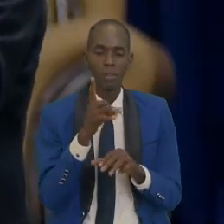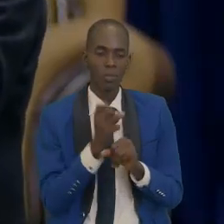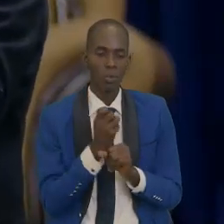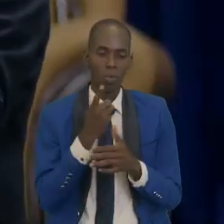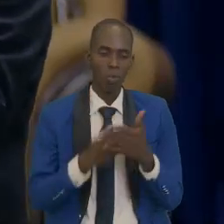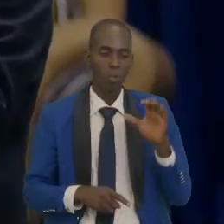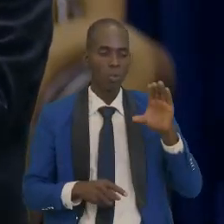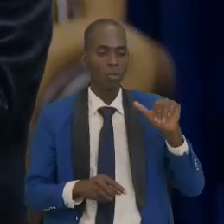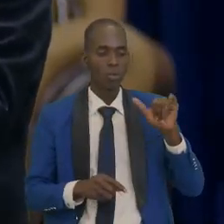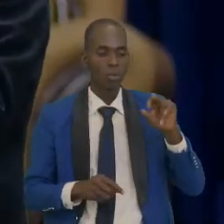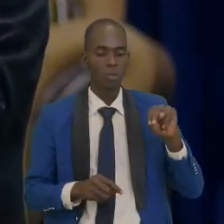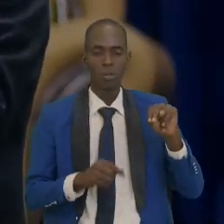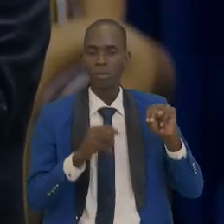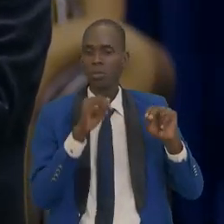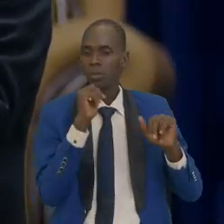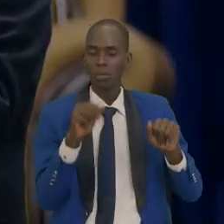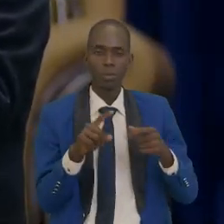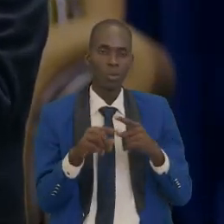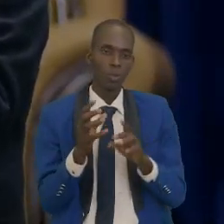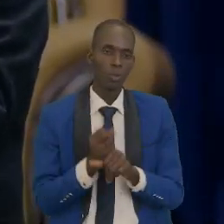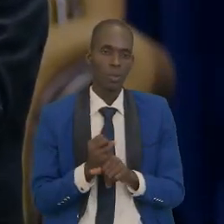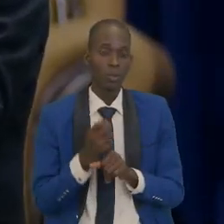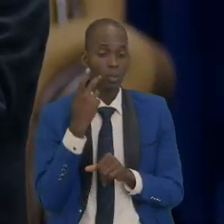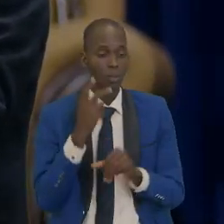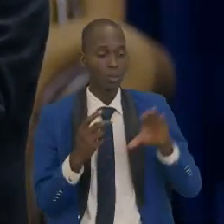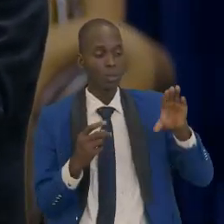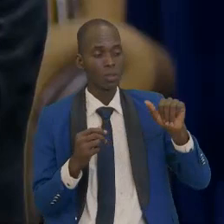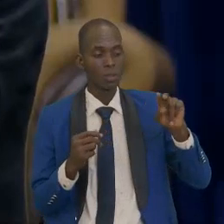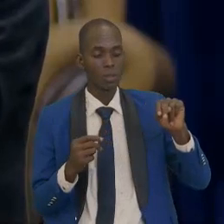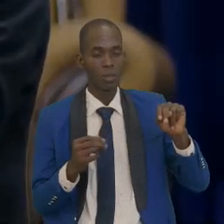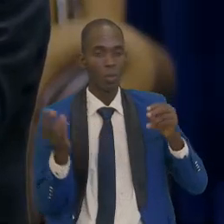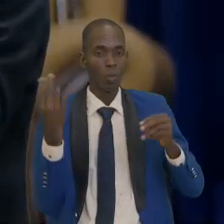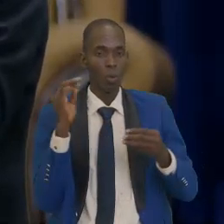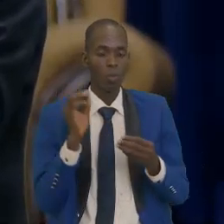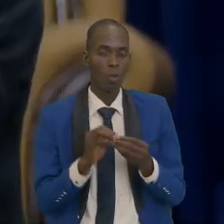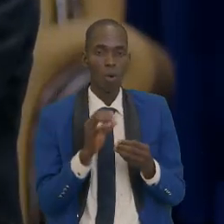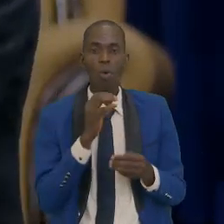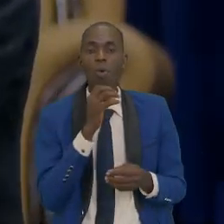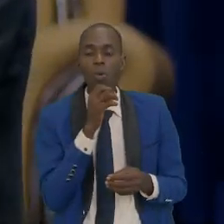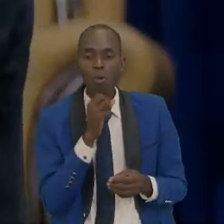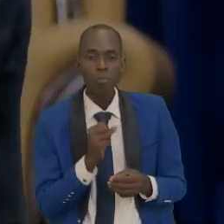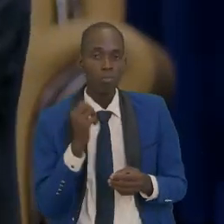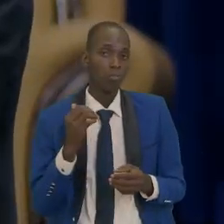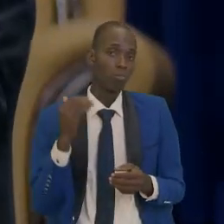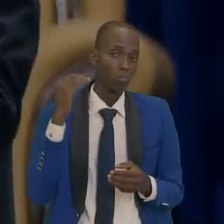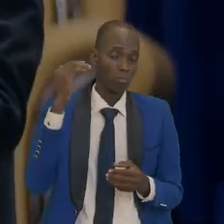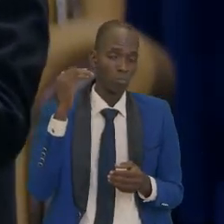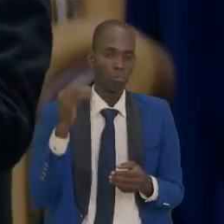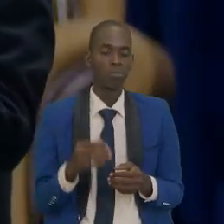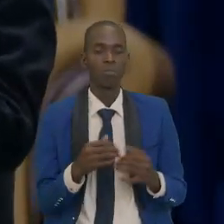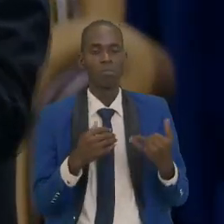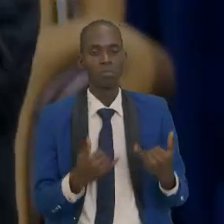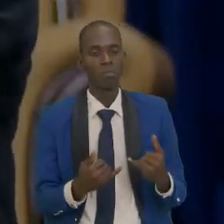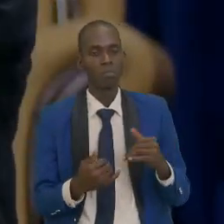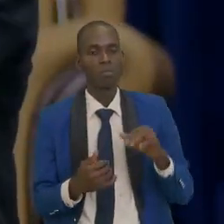Cain was older Cain was intelligent even invented